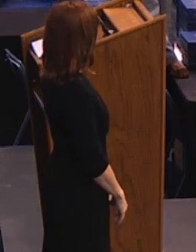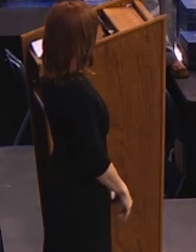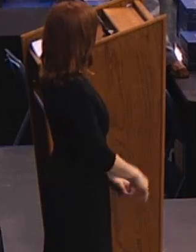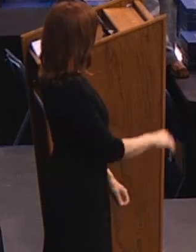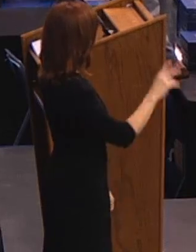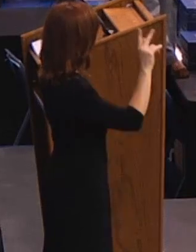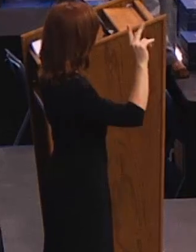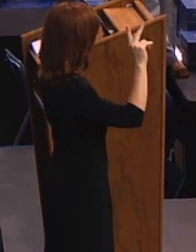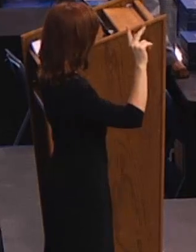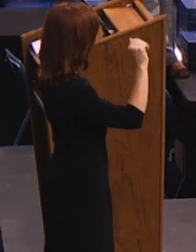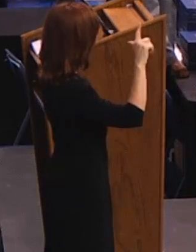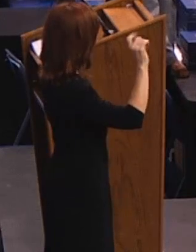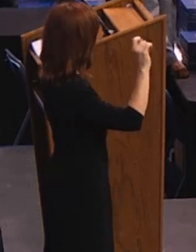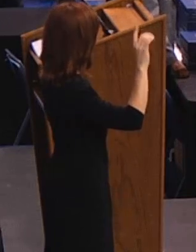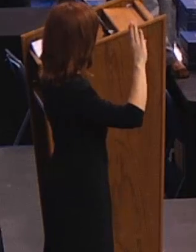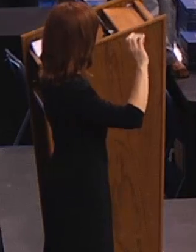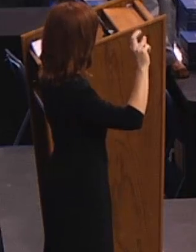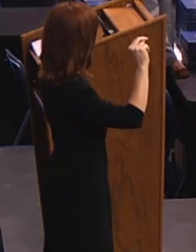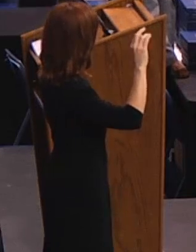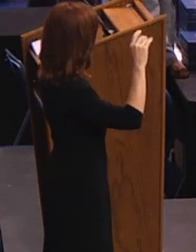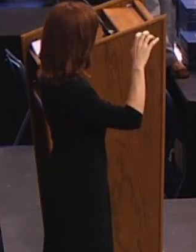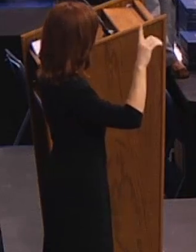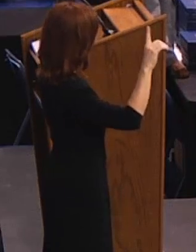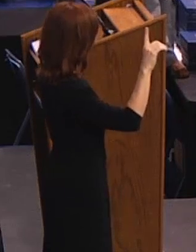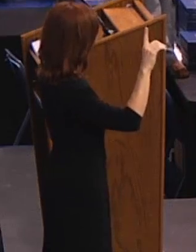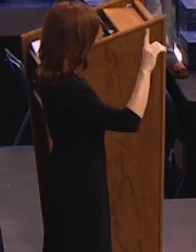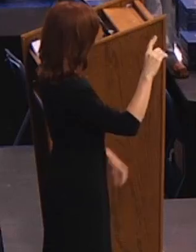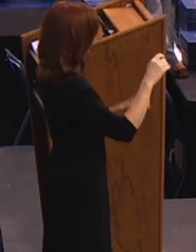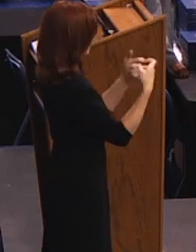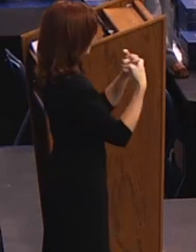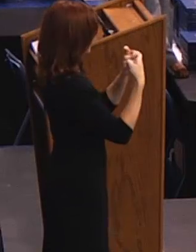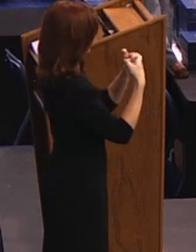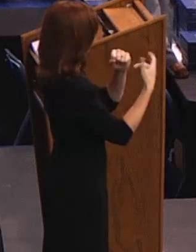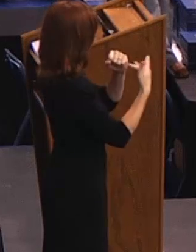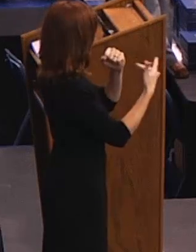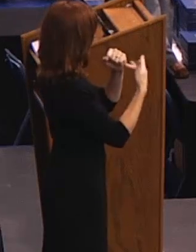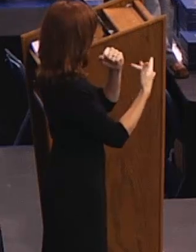Kyle Timothy Benefield, Electrical Technology.